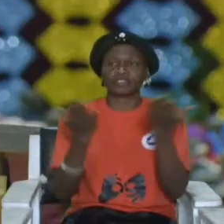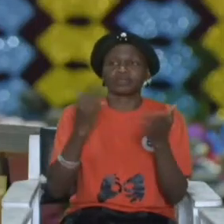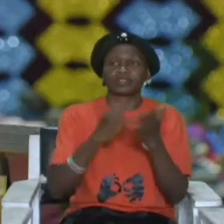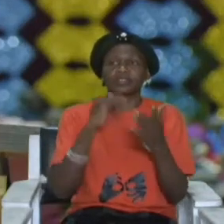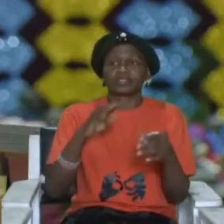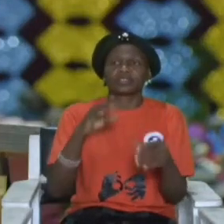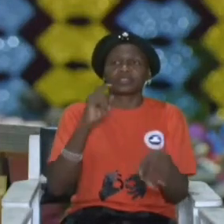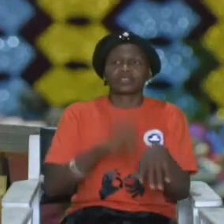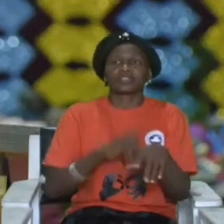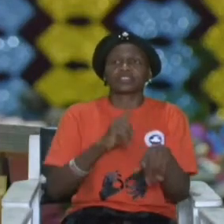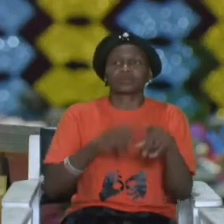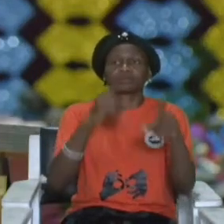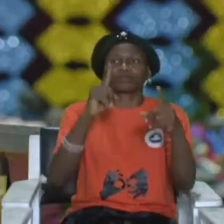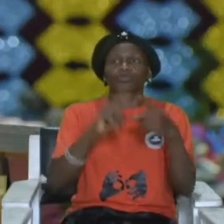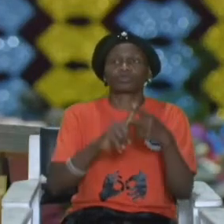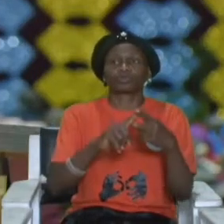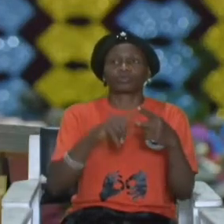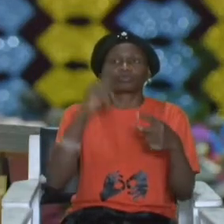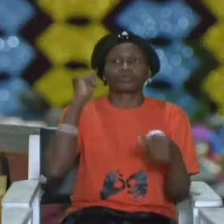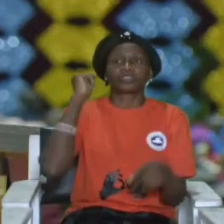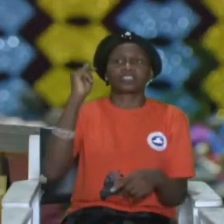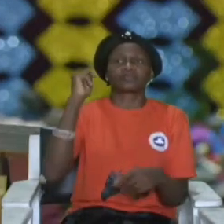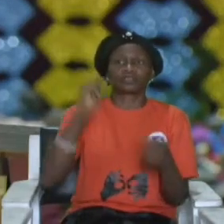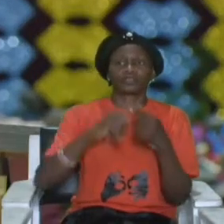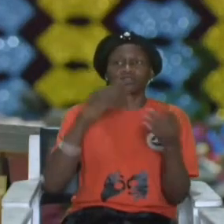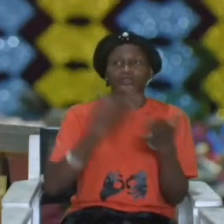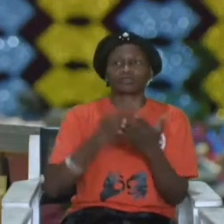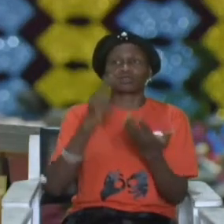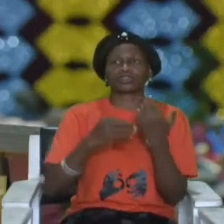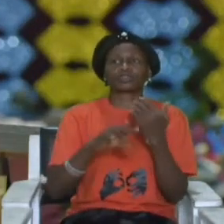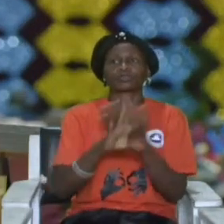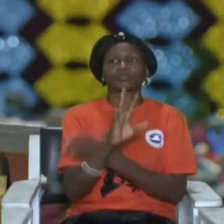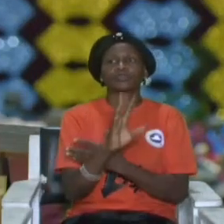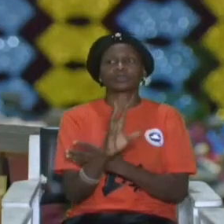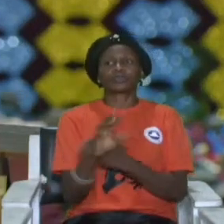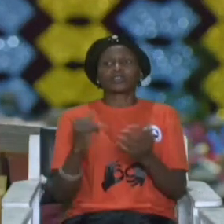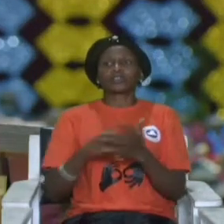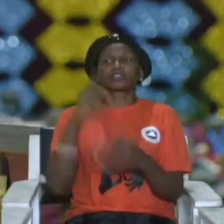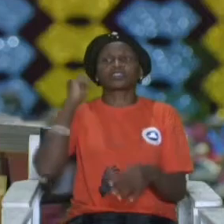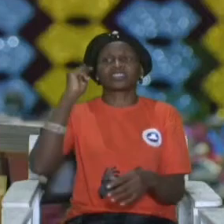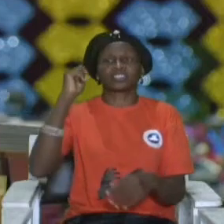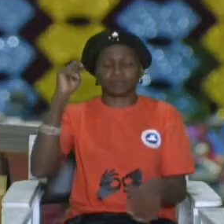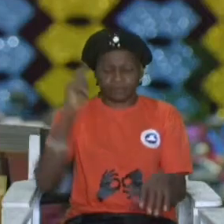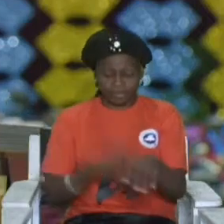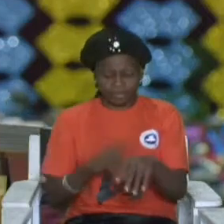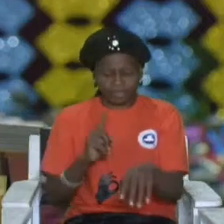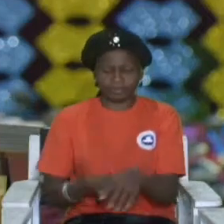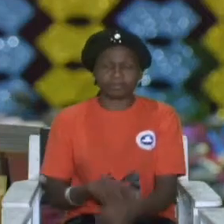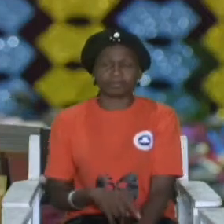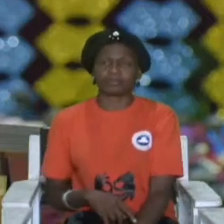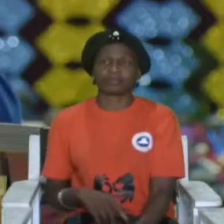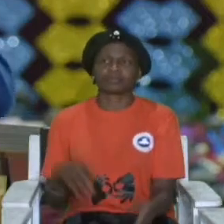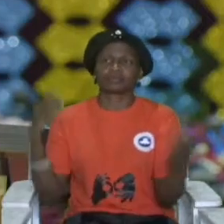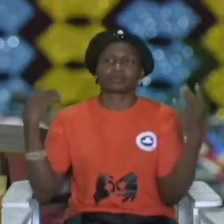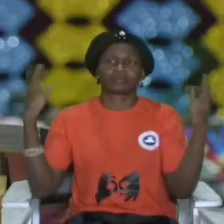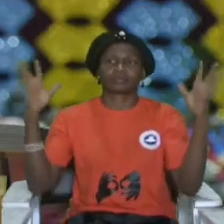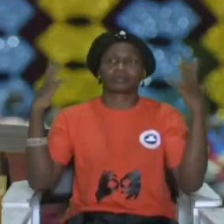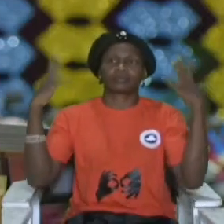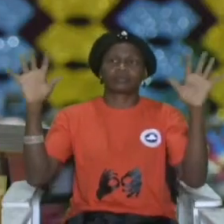It is now time to testify to the goodness of God. It is testimony time.